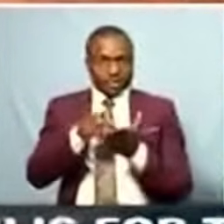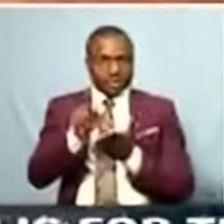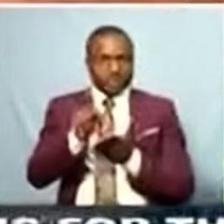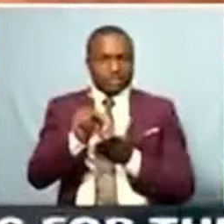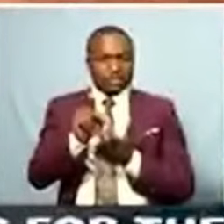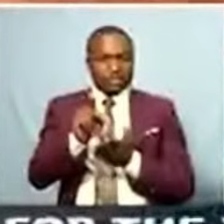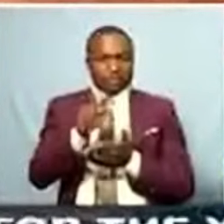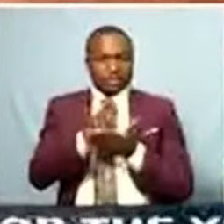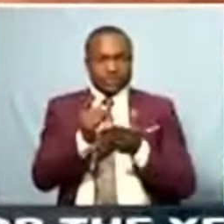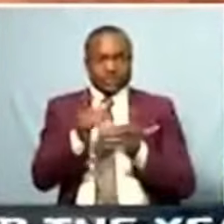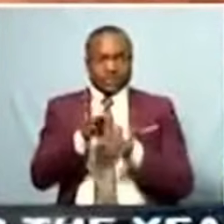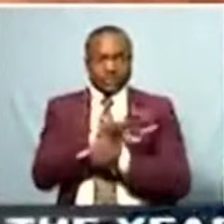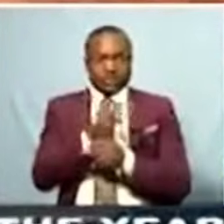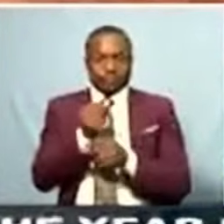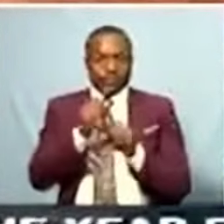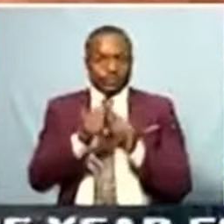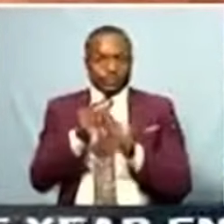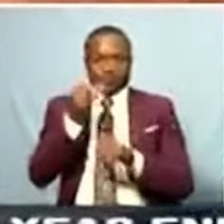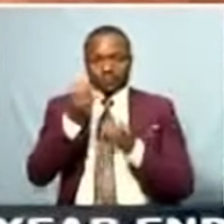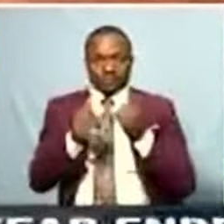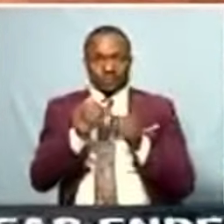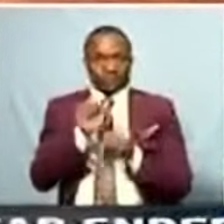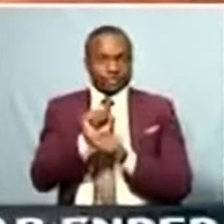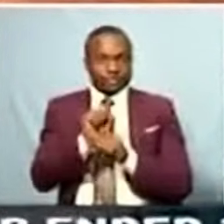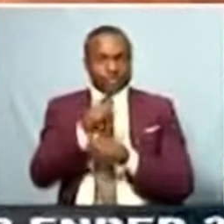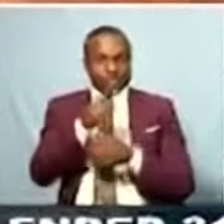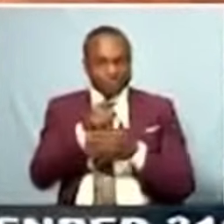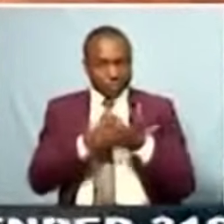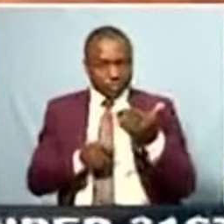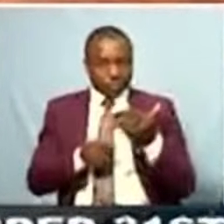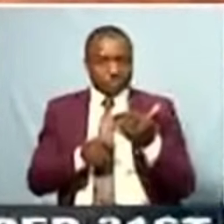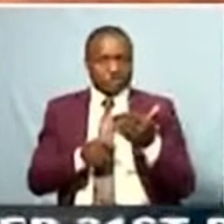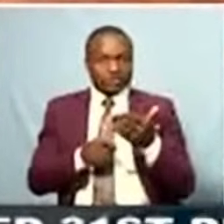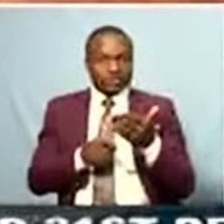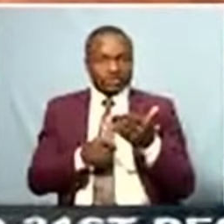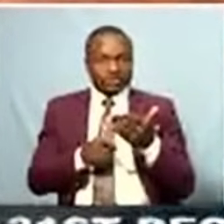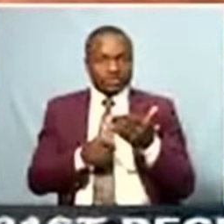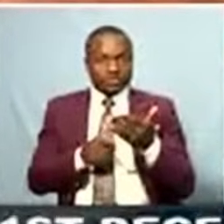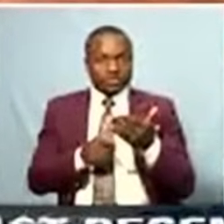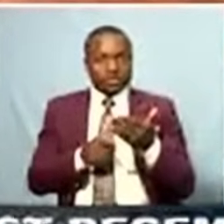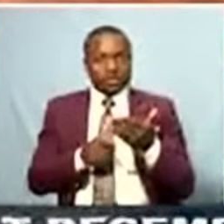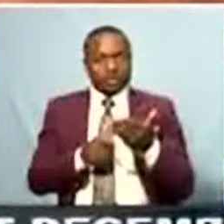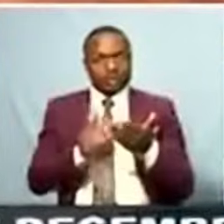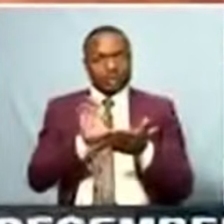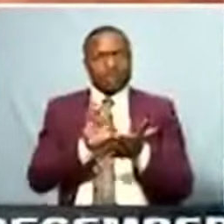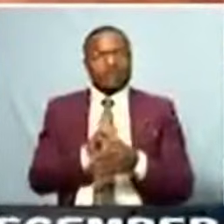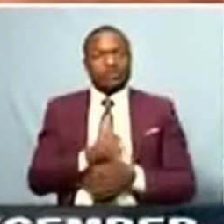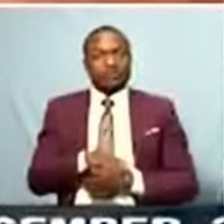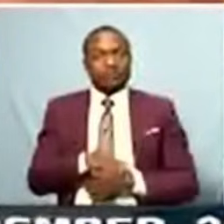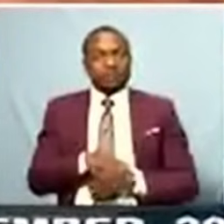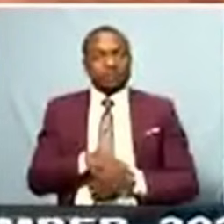full amount, but they've not completed. What recourse do you have that they'll finish the remaining